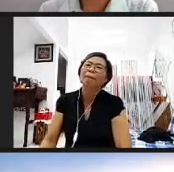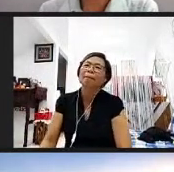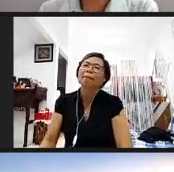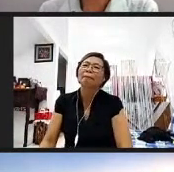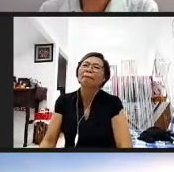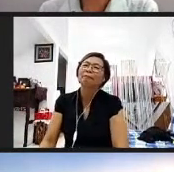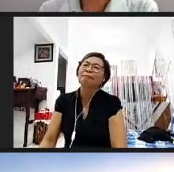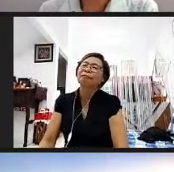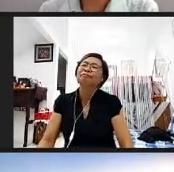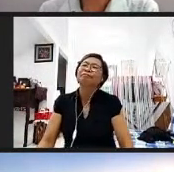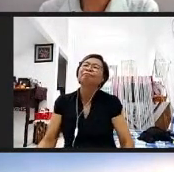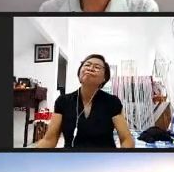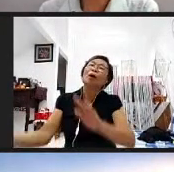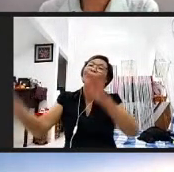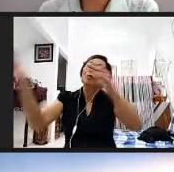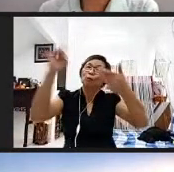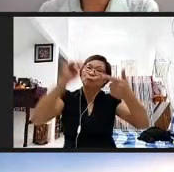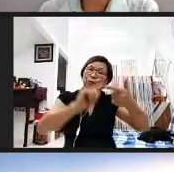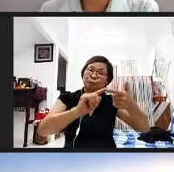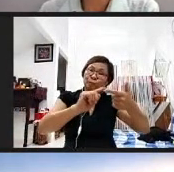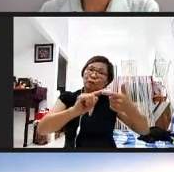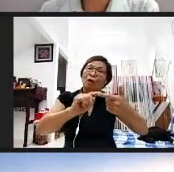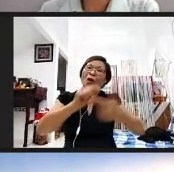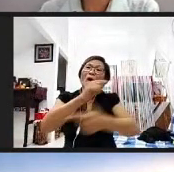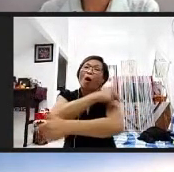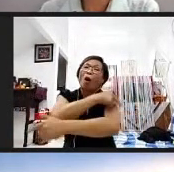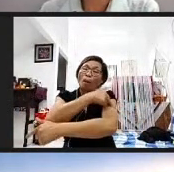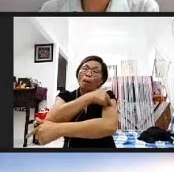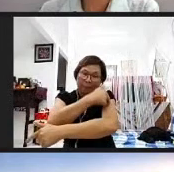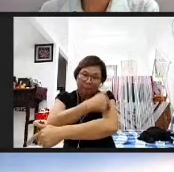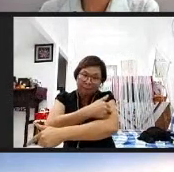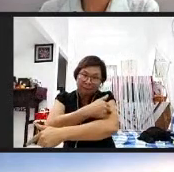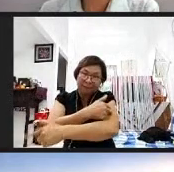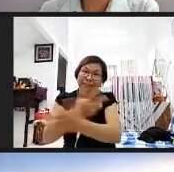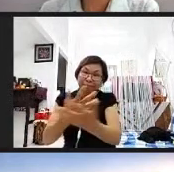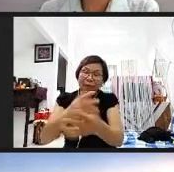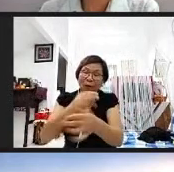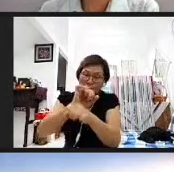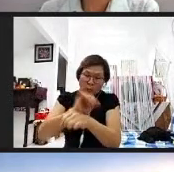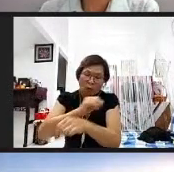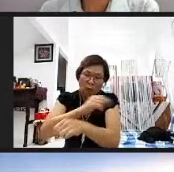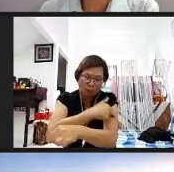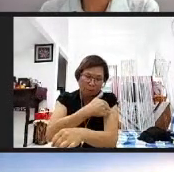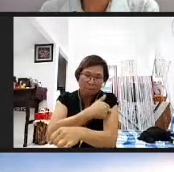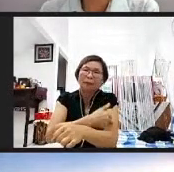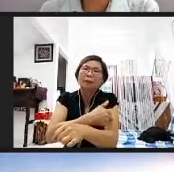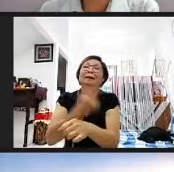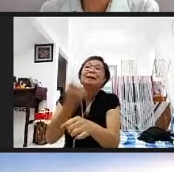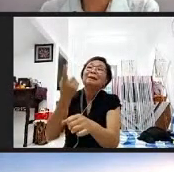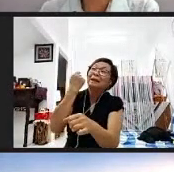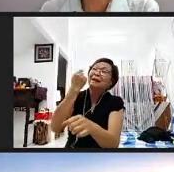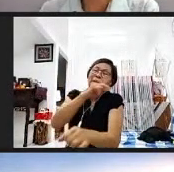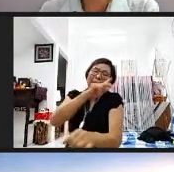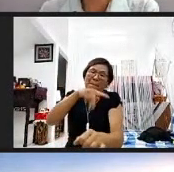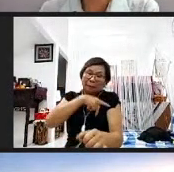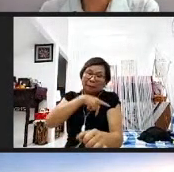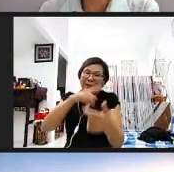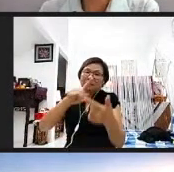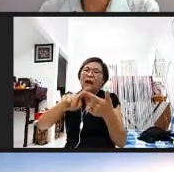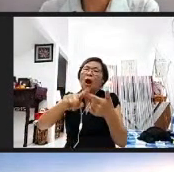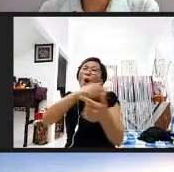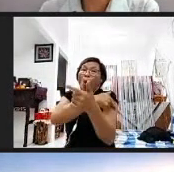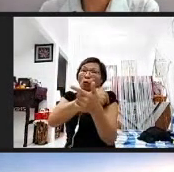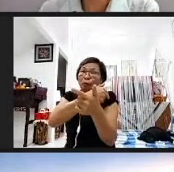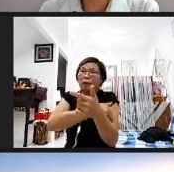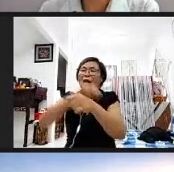Then I moved to then at the hospital level. So that was at a personal level. This is at the hospital level. I actually